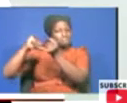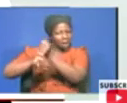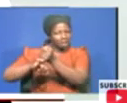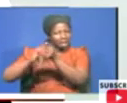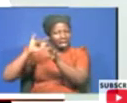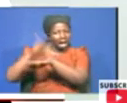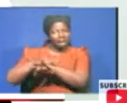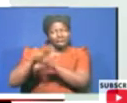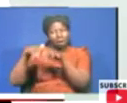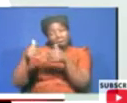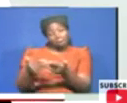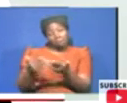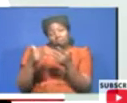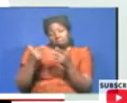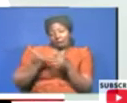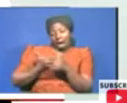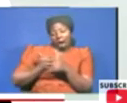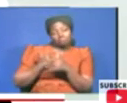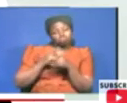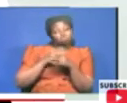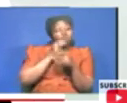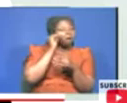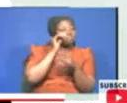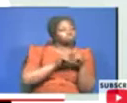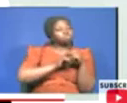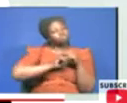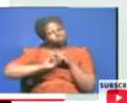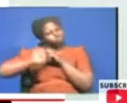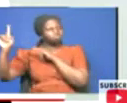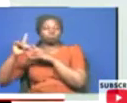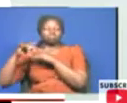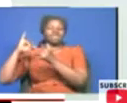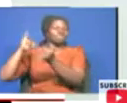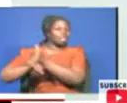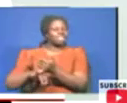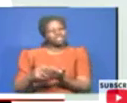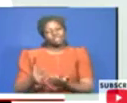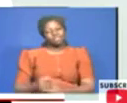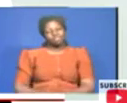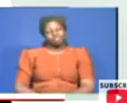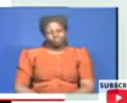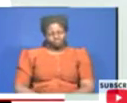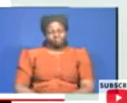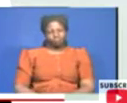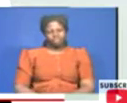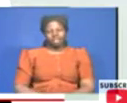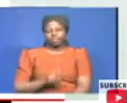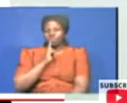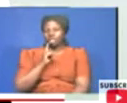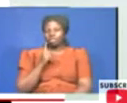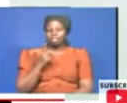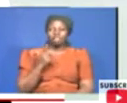themselves. Mostly they run away from home and they find themselves married. Mm-hmm. So, this